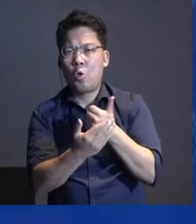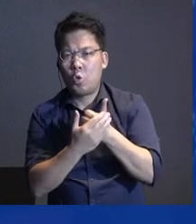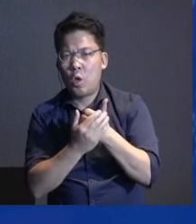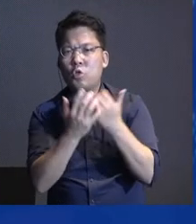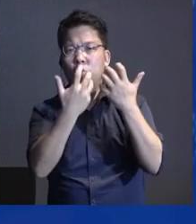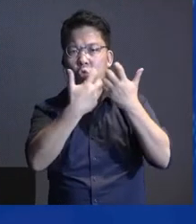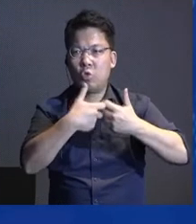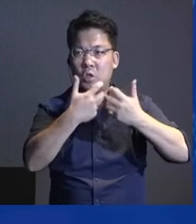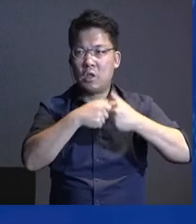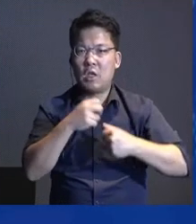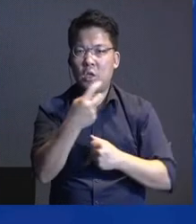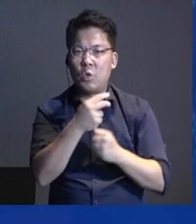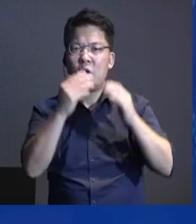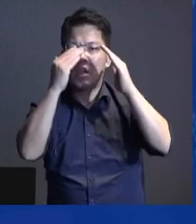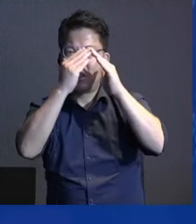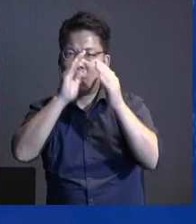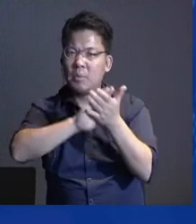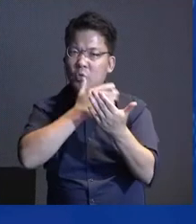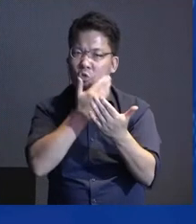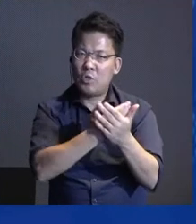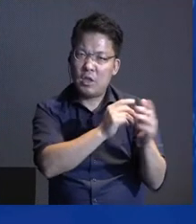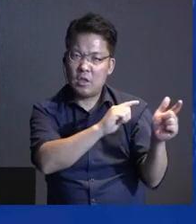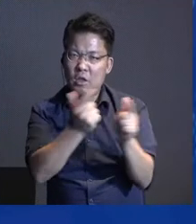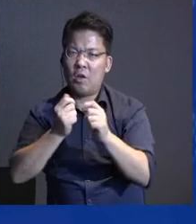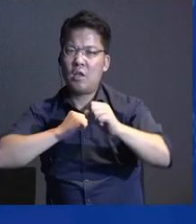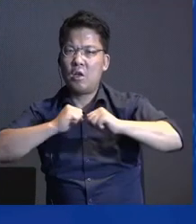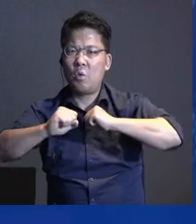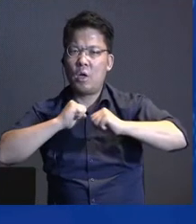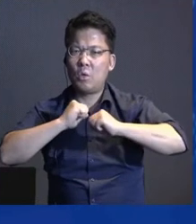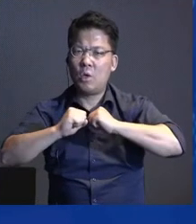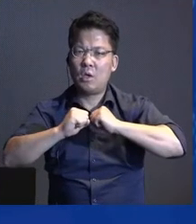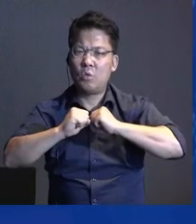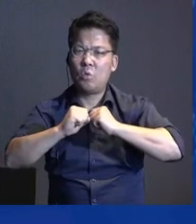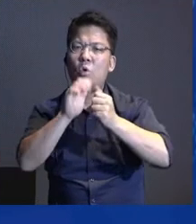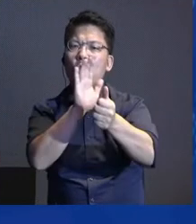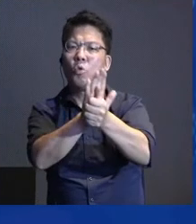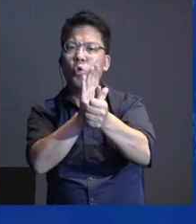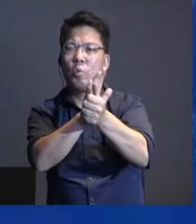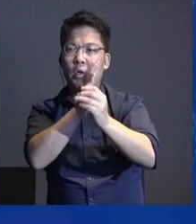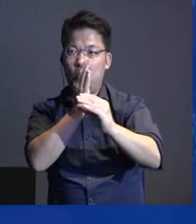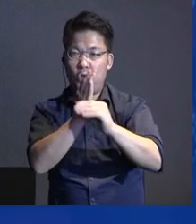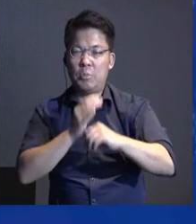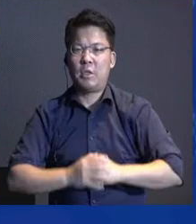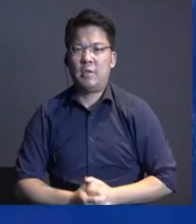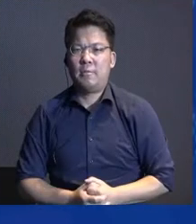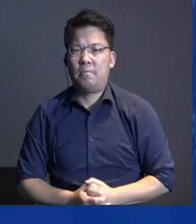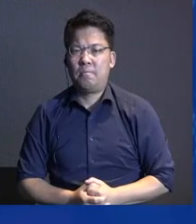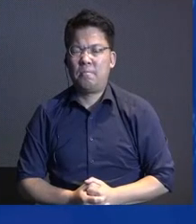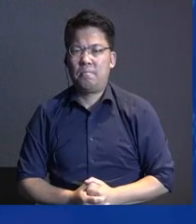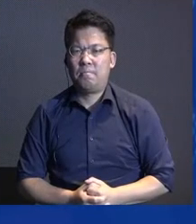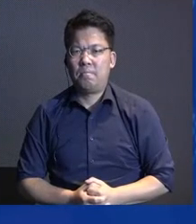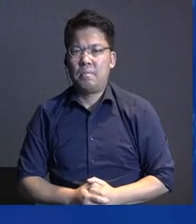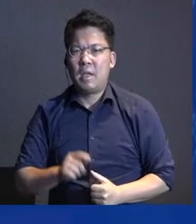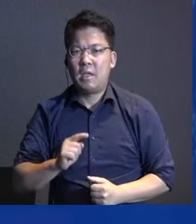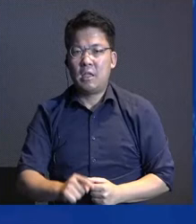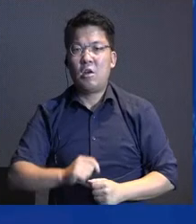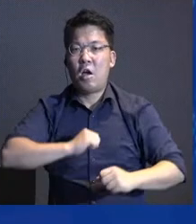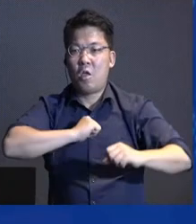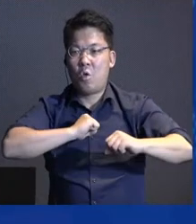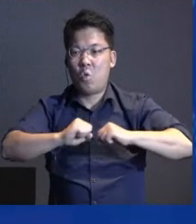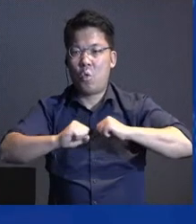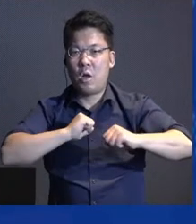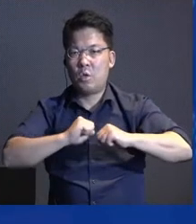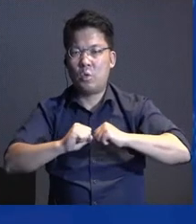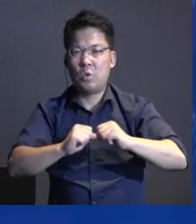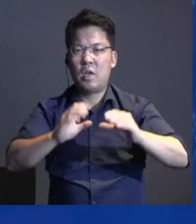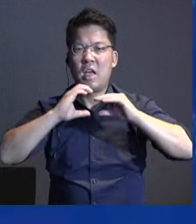other activities as well. So all of these are done with the joint effort of the club members,